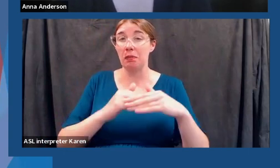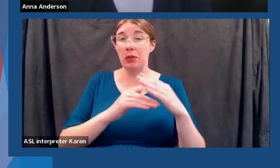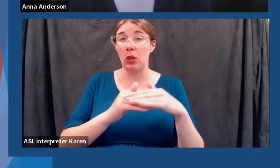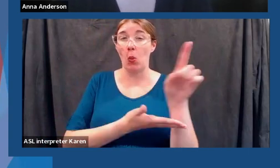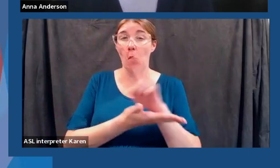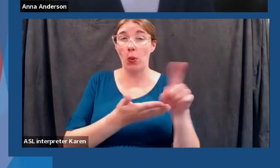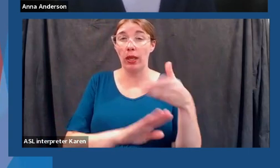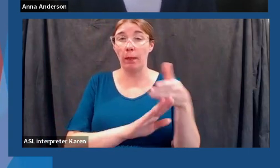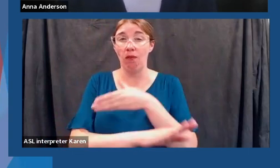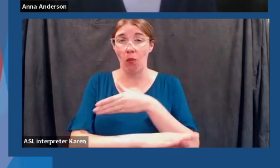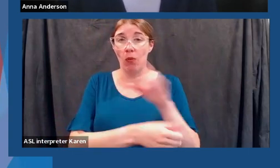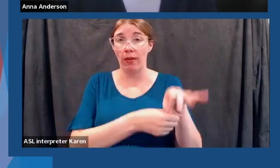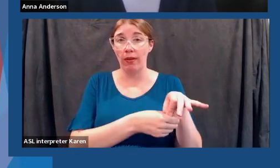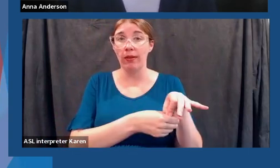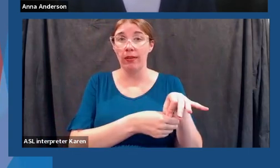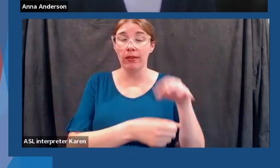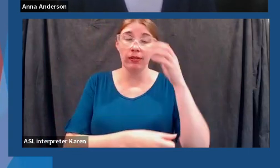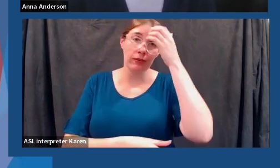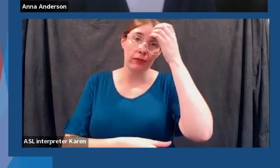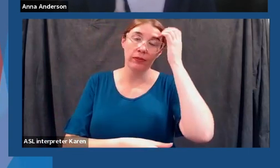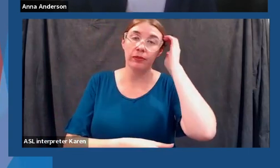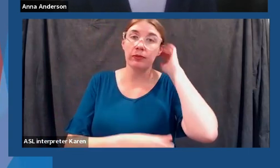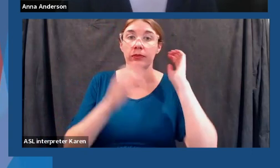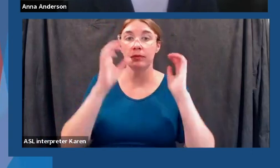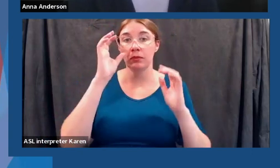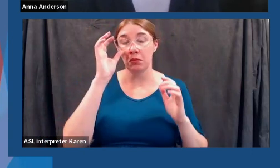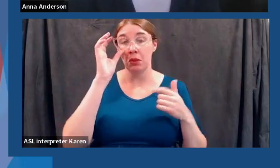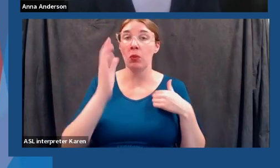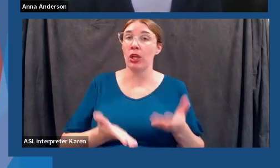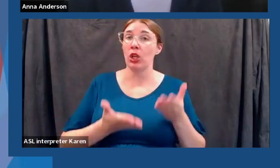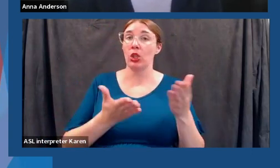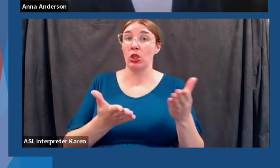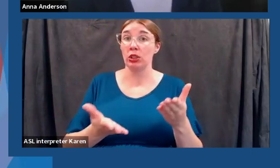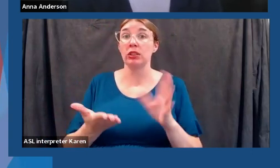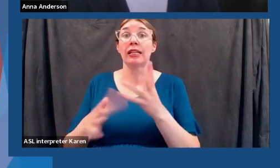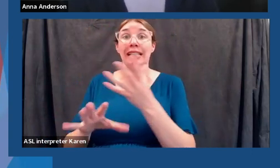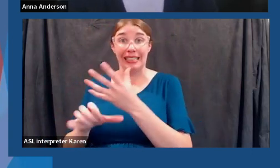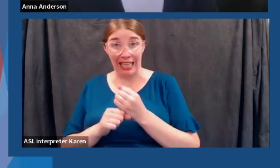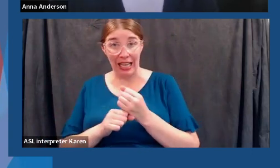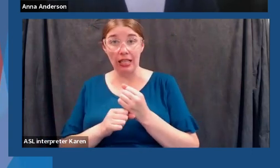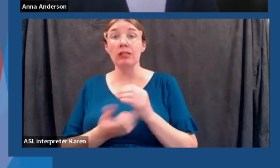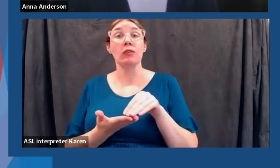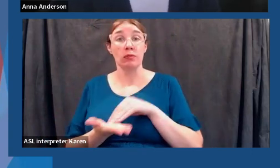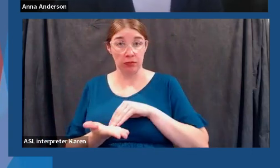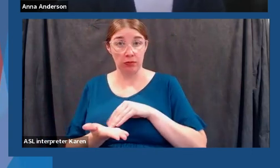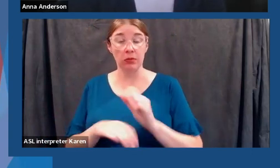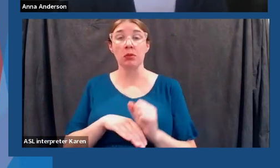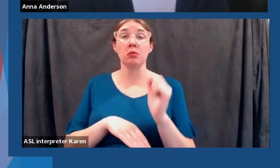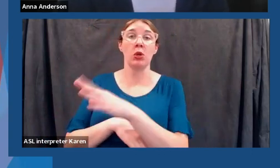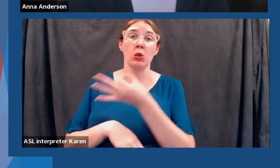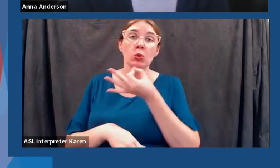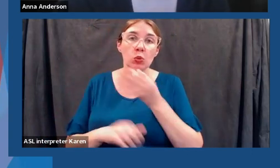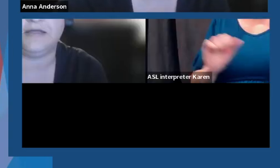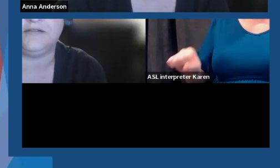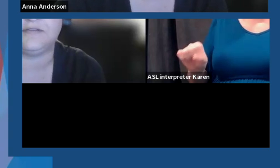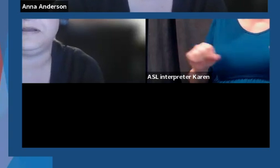But again, we want people, or we encourage people to send it as soon as they can. If a person can't